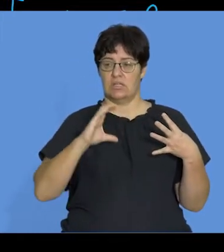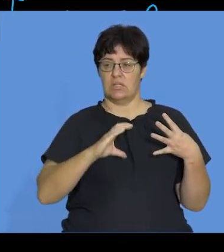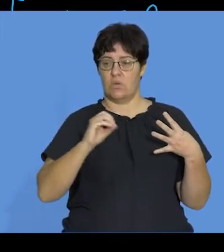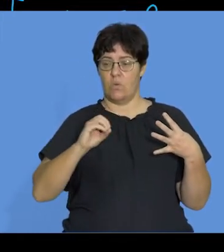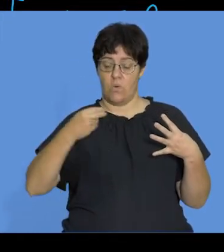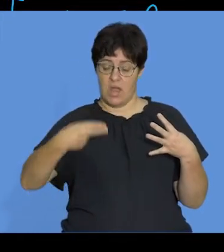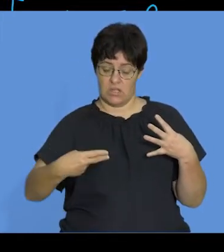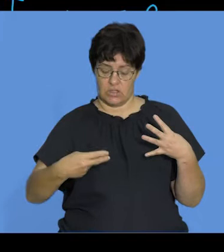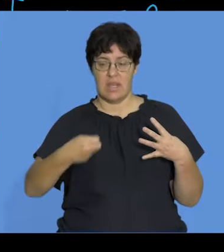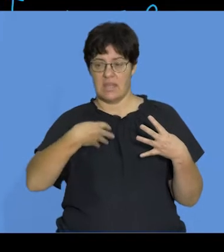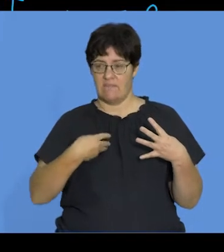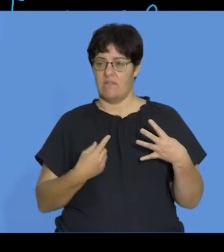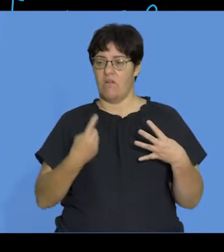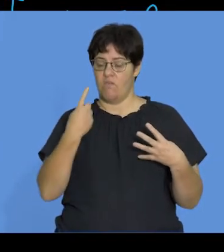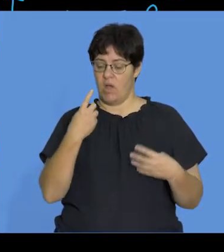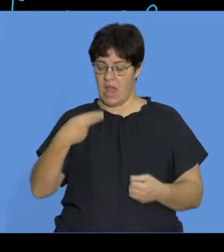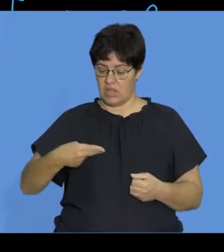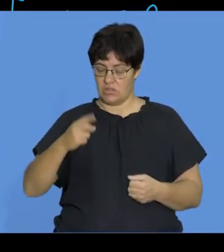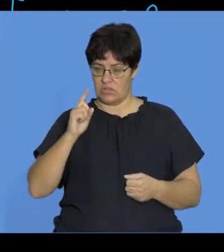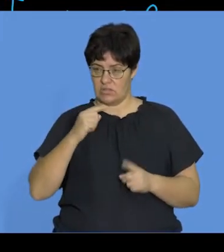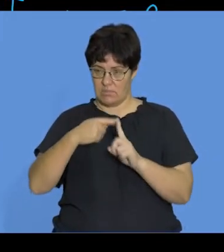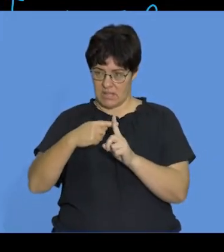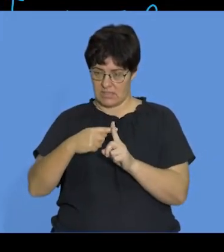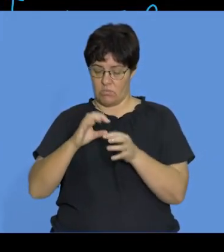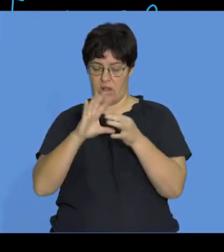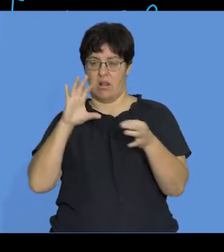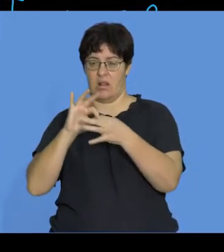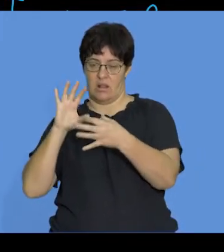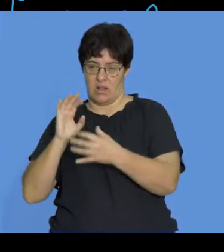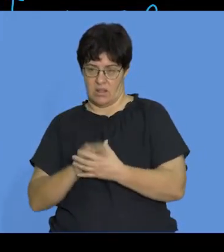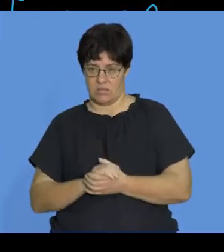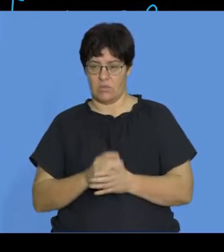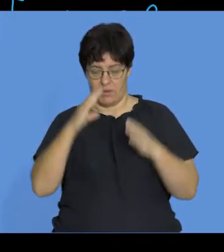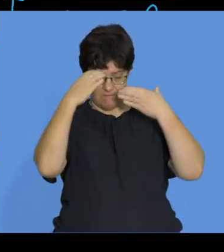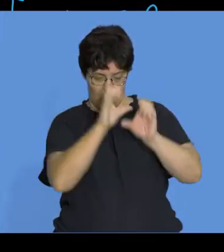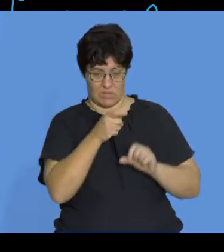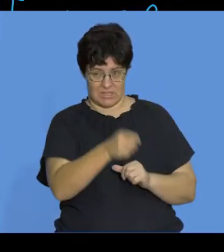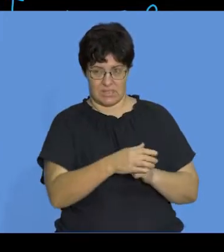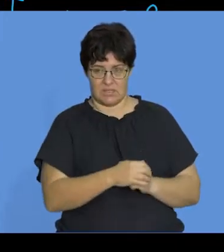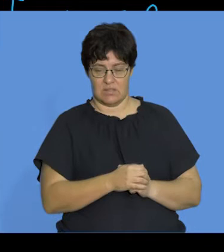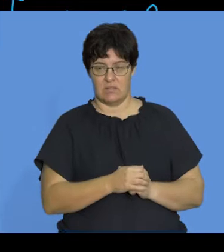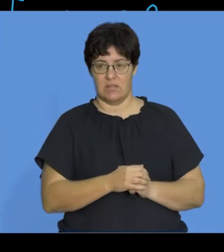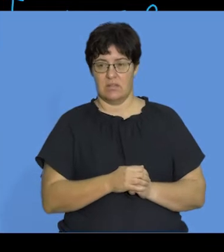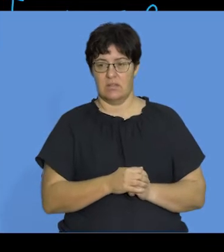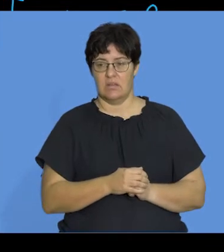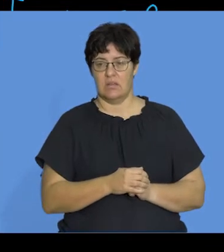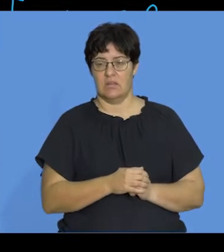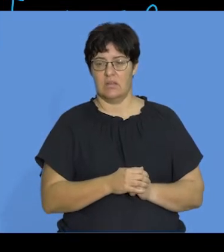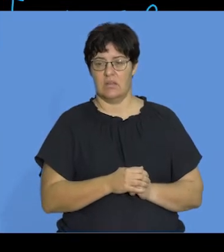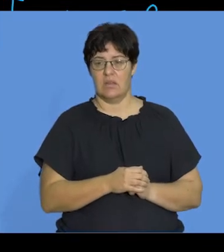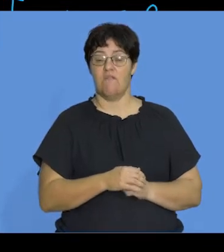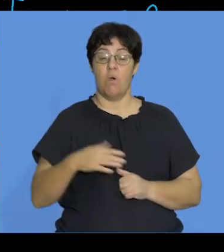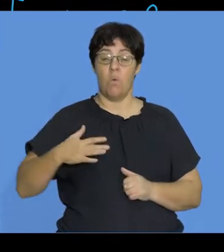CH3COOH, will also give us 1 for every mole that dissociates, okay? So we need to pay attention to that. So